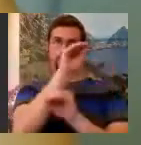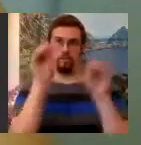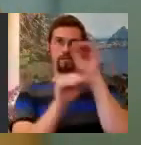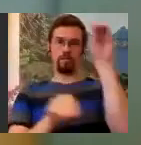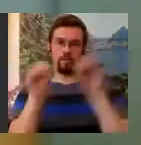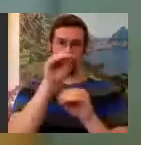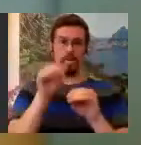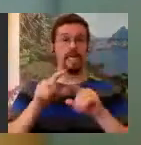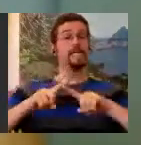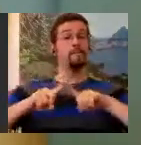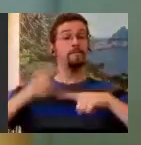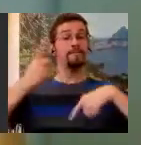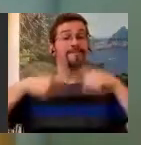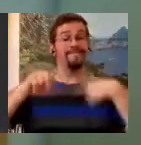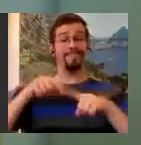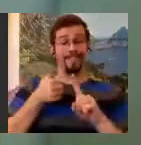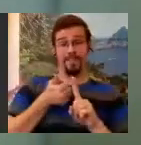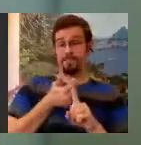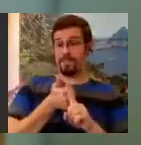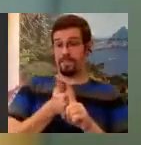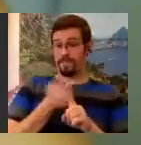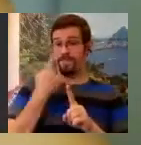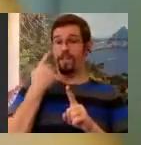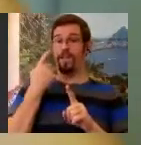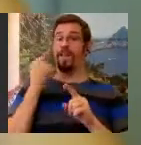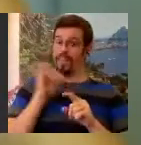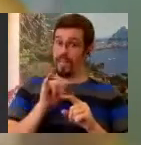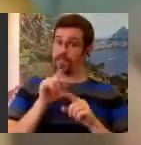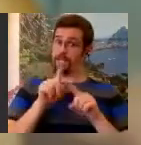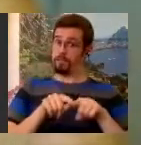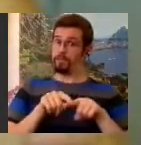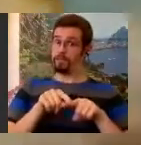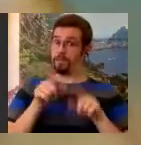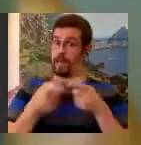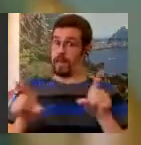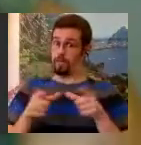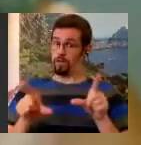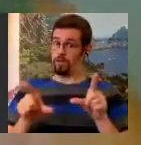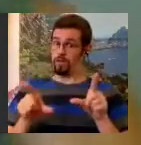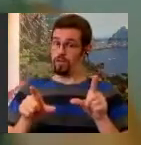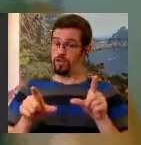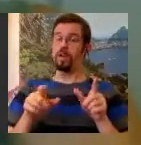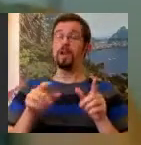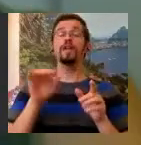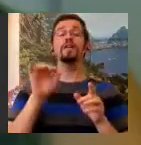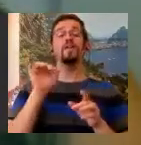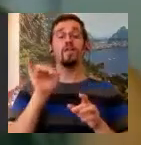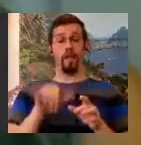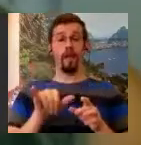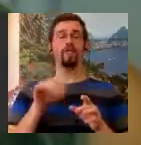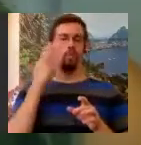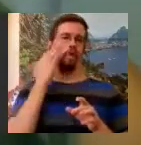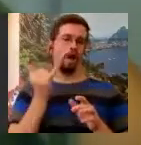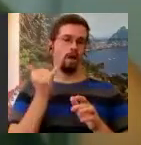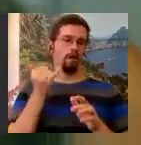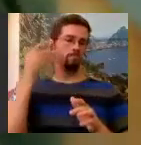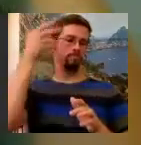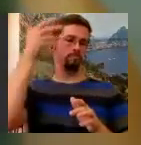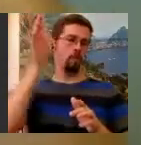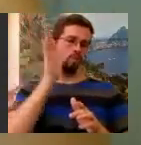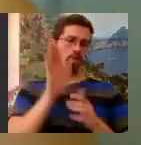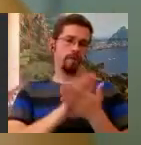the signs for each language, so that that part may be language dependent, of course.